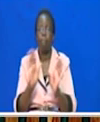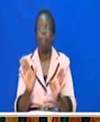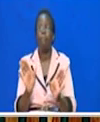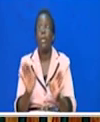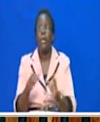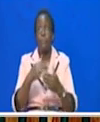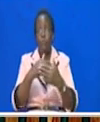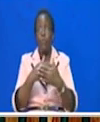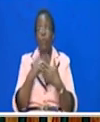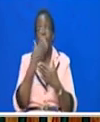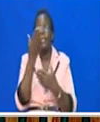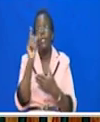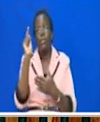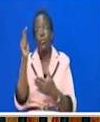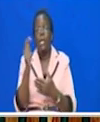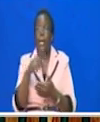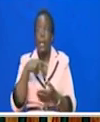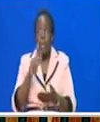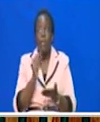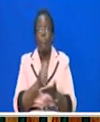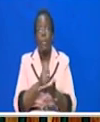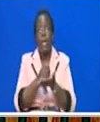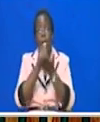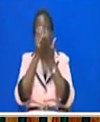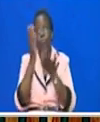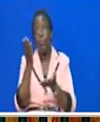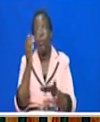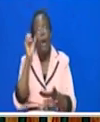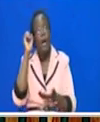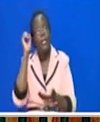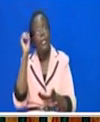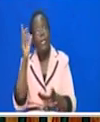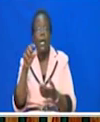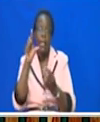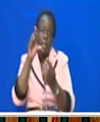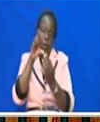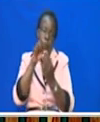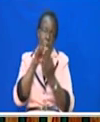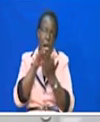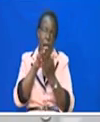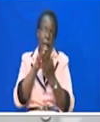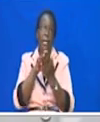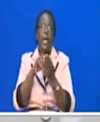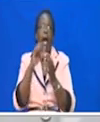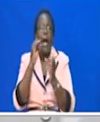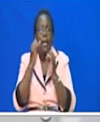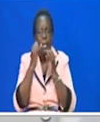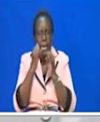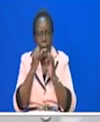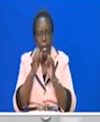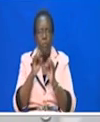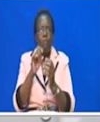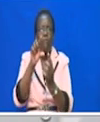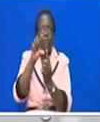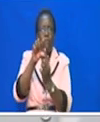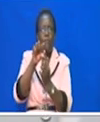me help you understand the word identify. The word identify simply